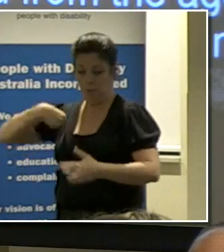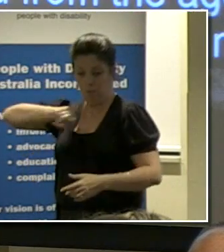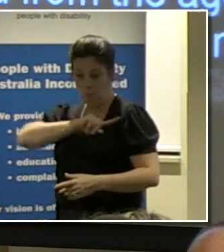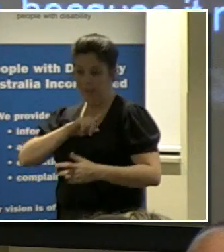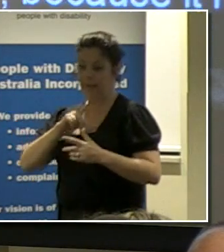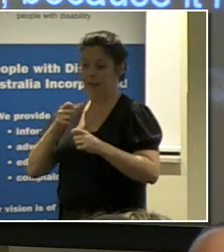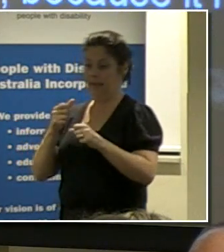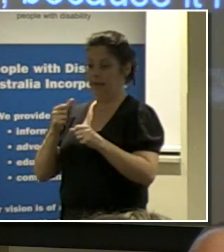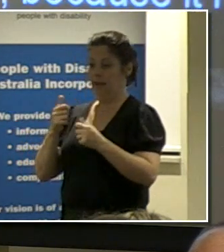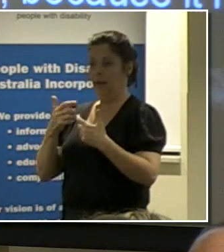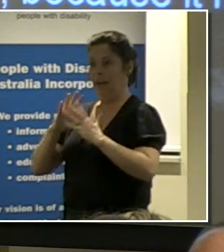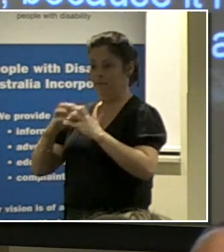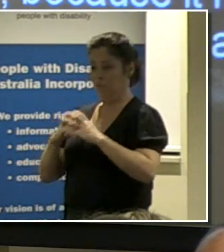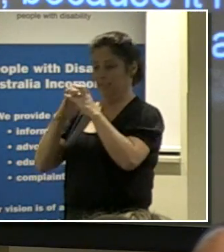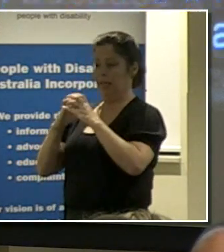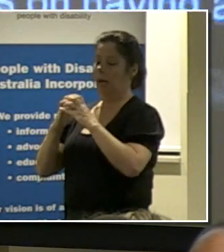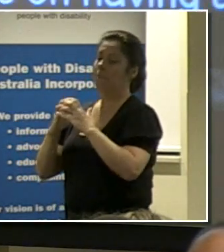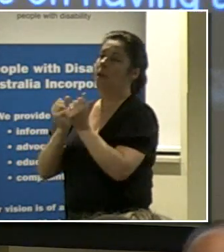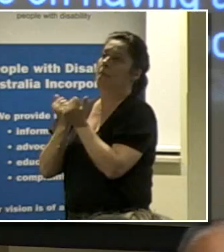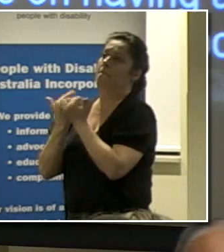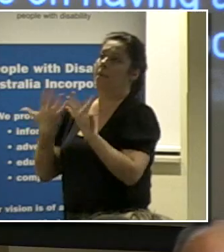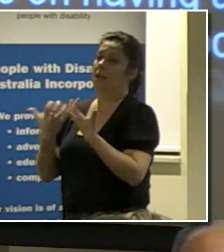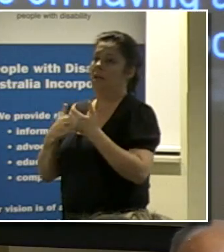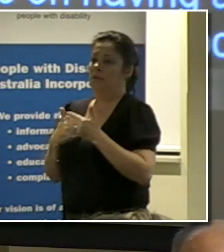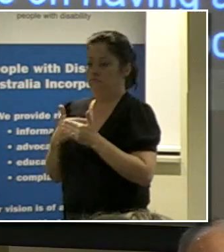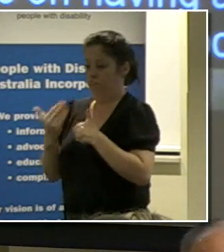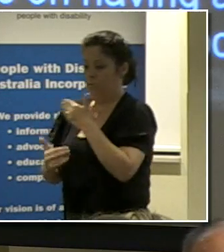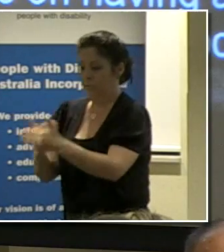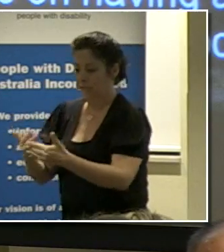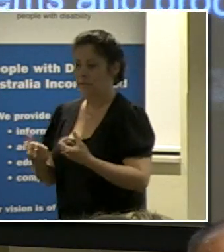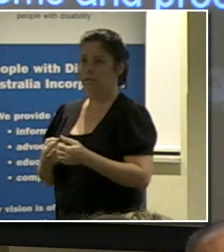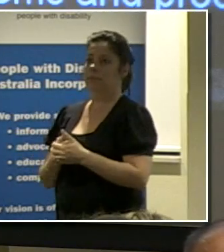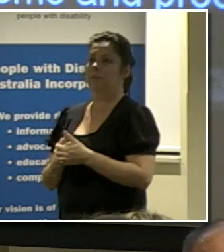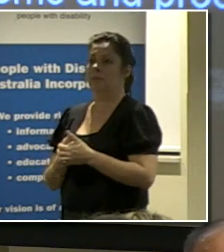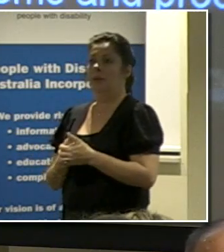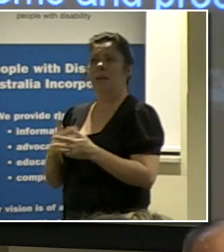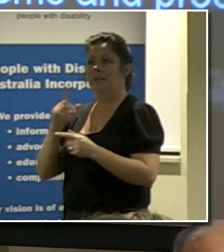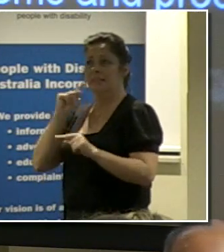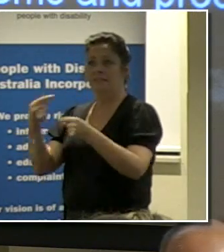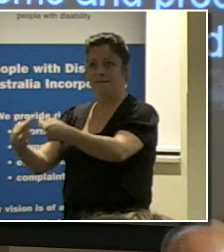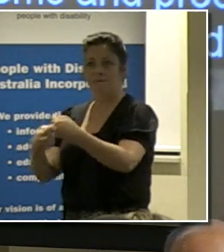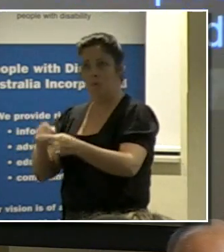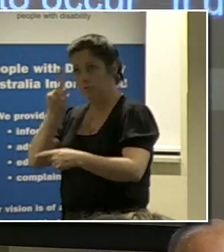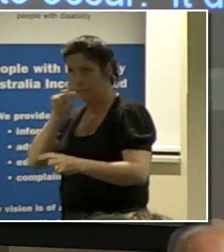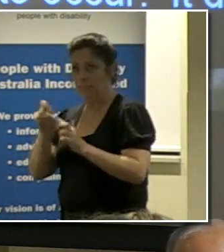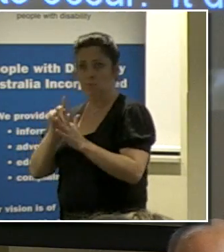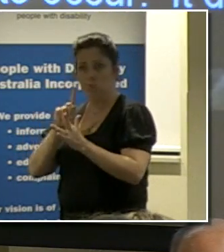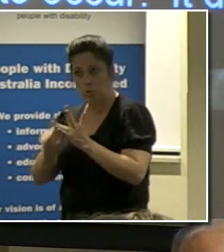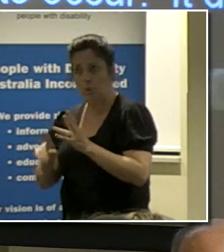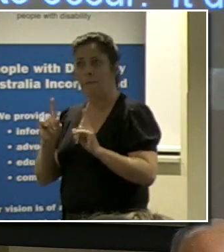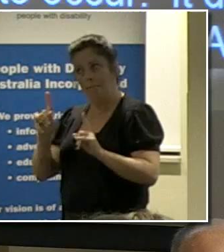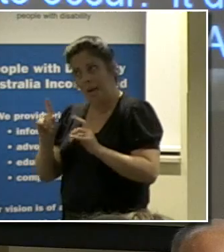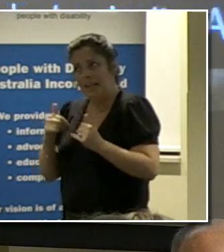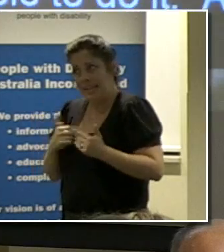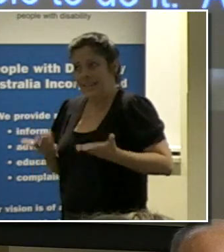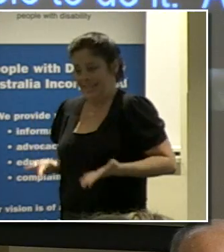processes that allow that to occur. It doesn't force people to do it. That is, at the end of the day, it's an option, but it allows